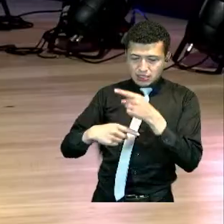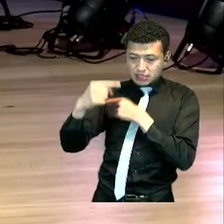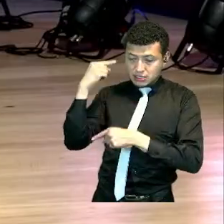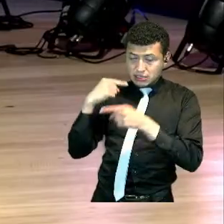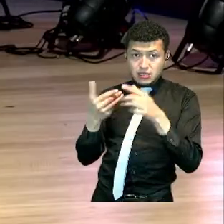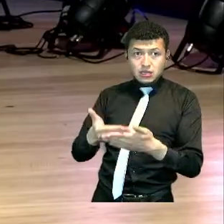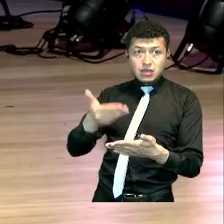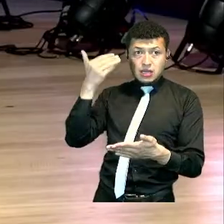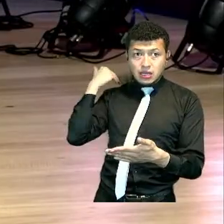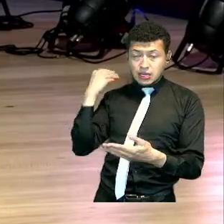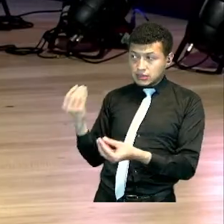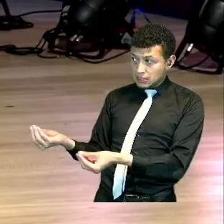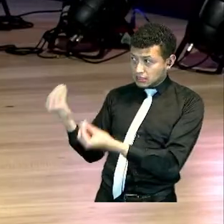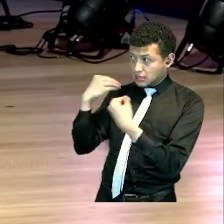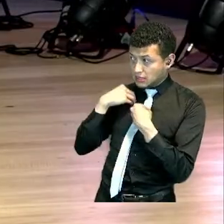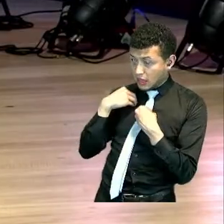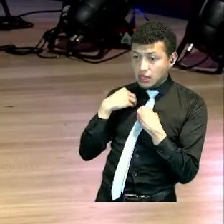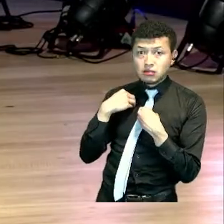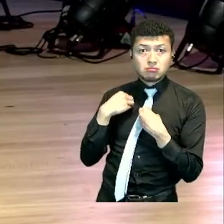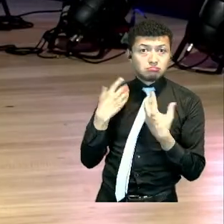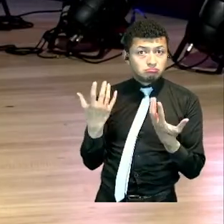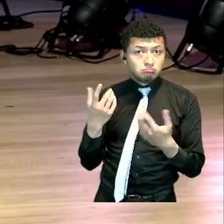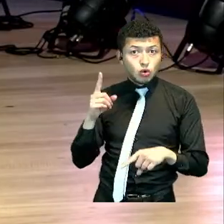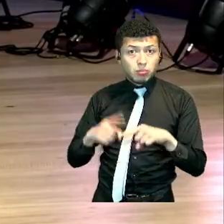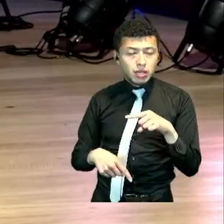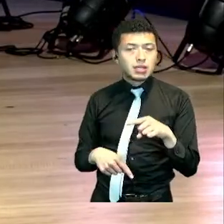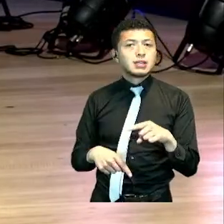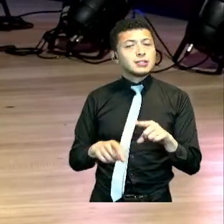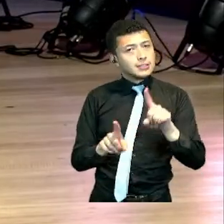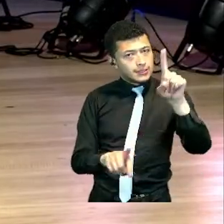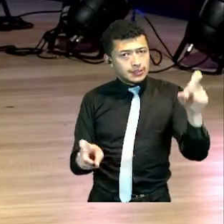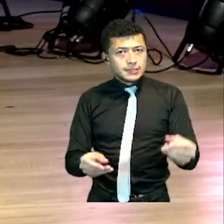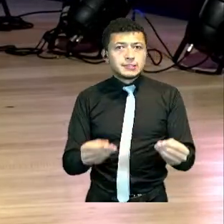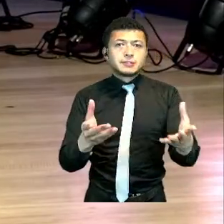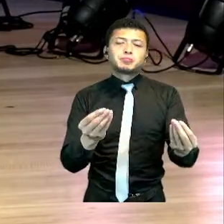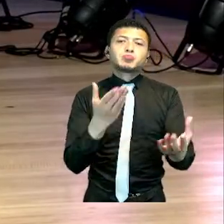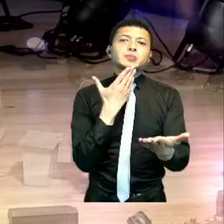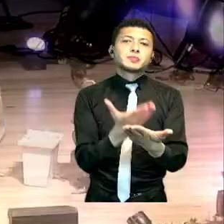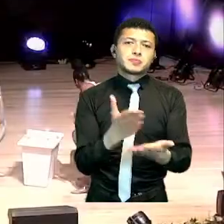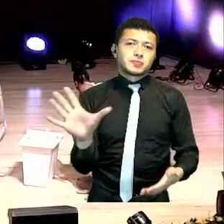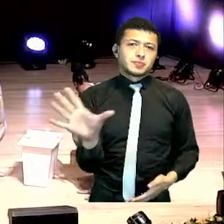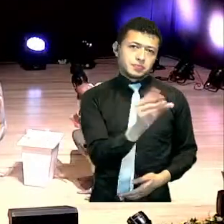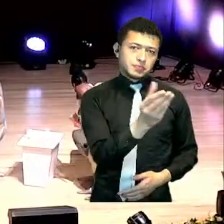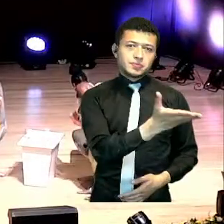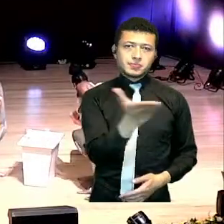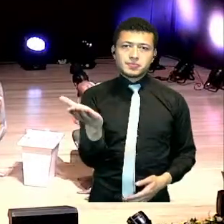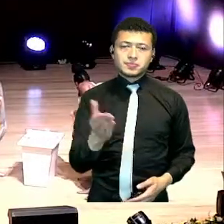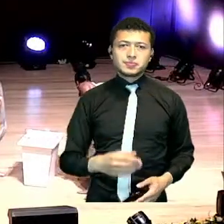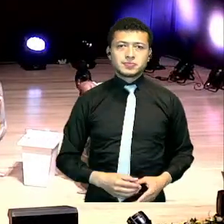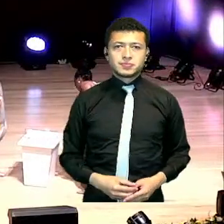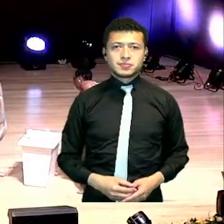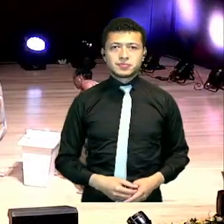our spiritual parents have given all of us. Thank you very much.